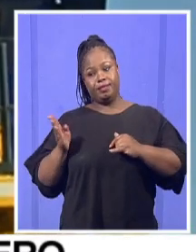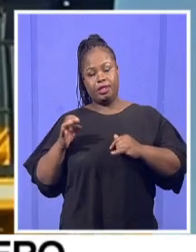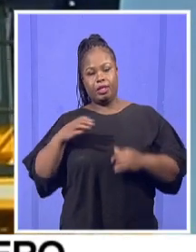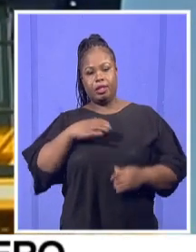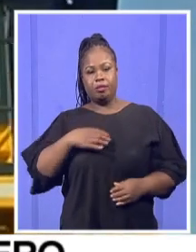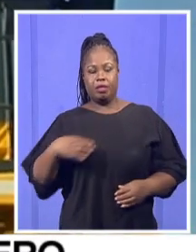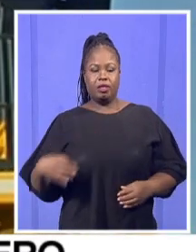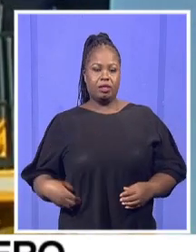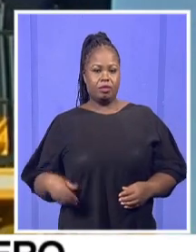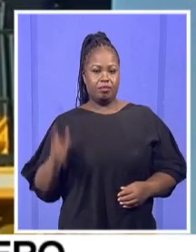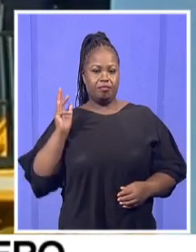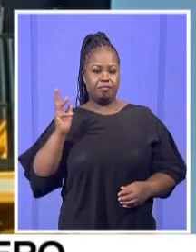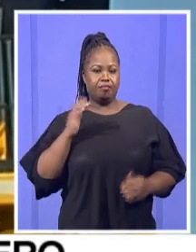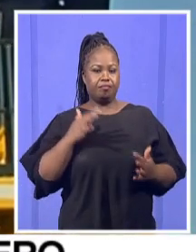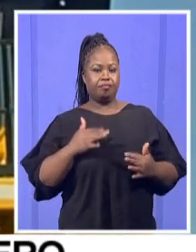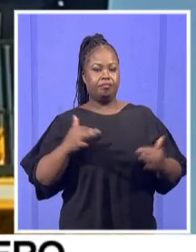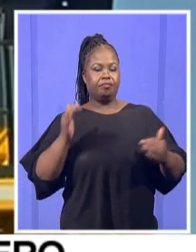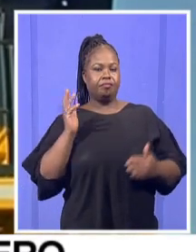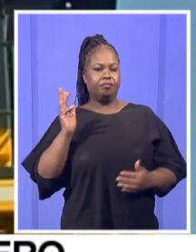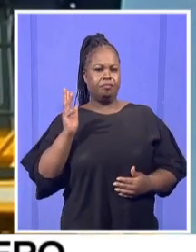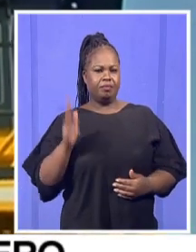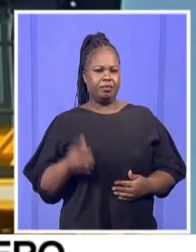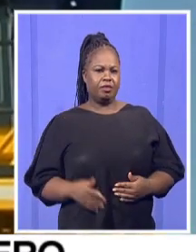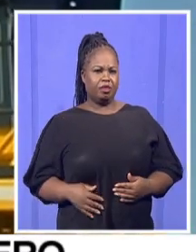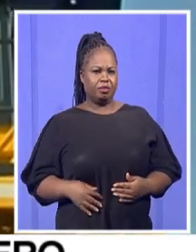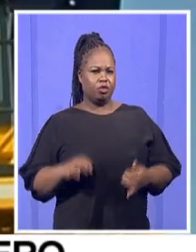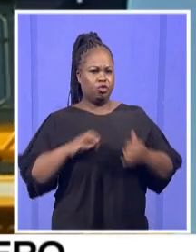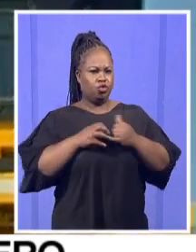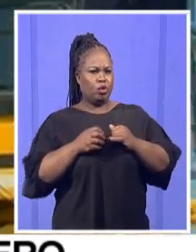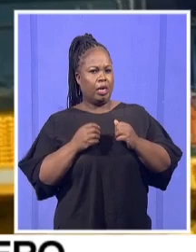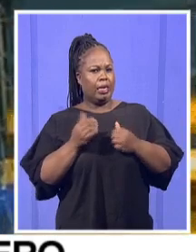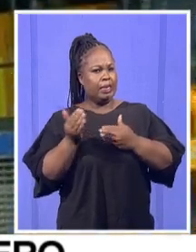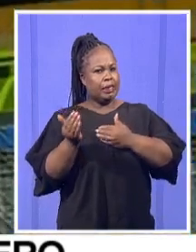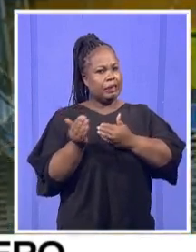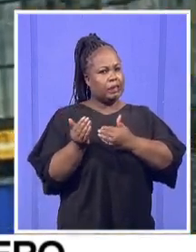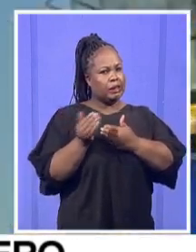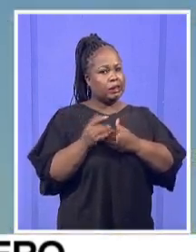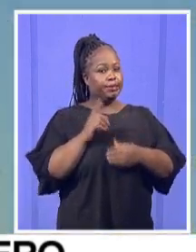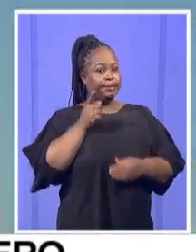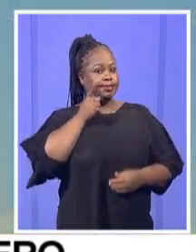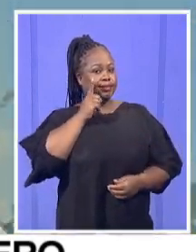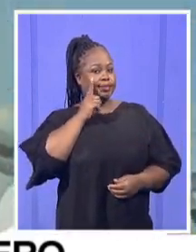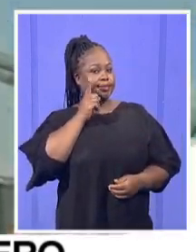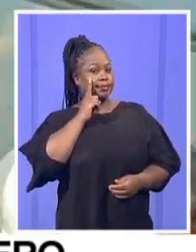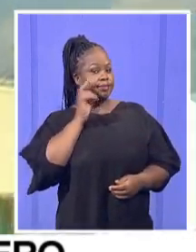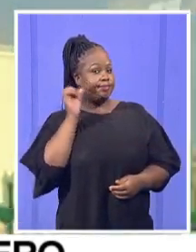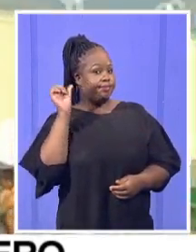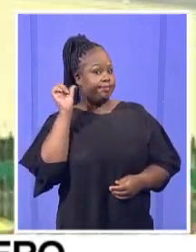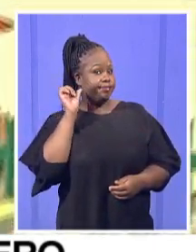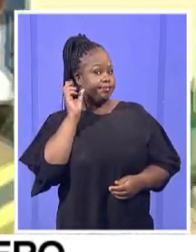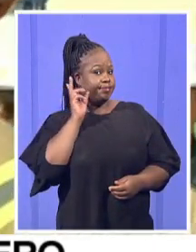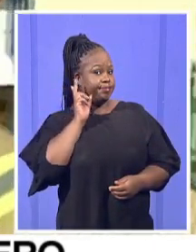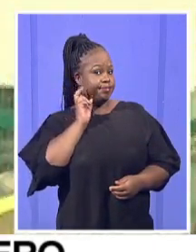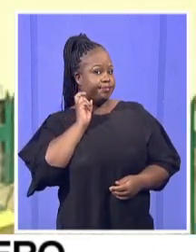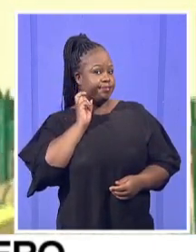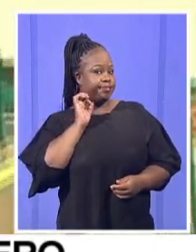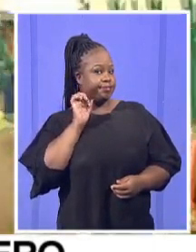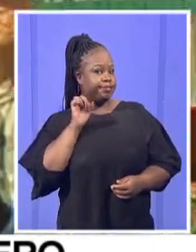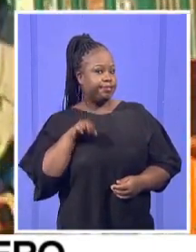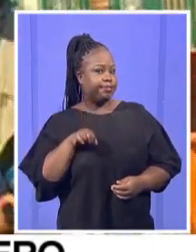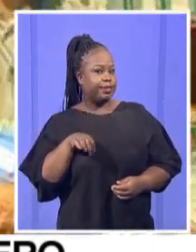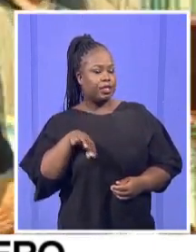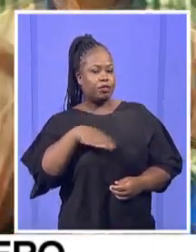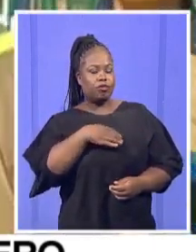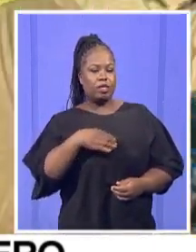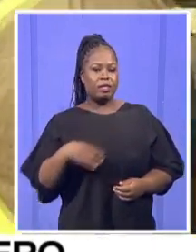is expected to address this. Let me try and get a little bit closer and see if we can get any audio of this discussion between the